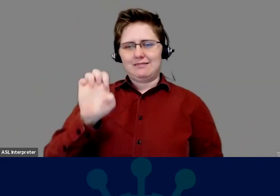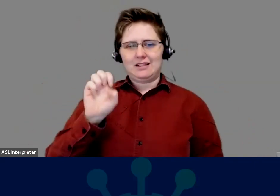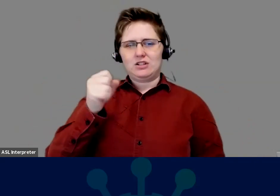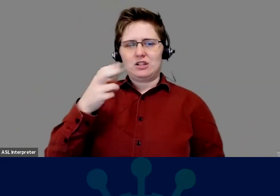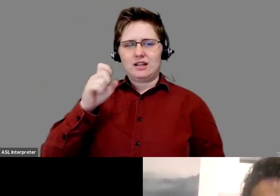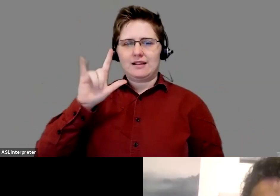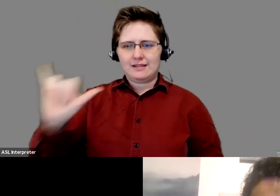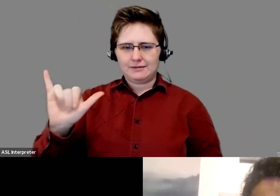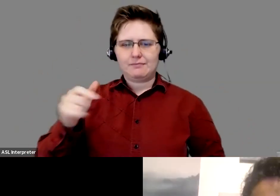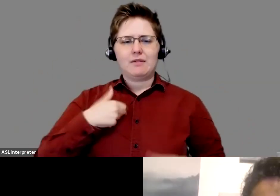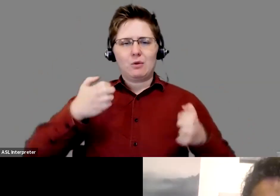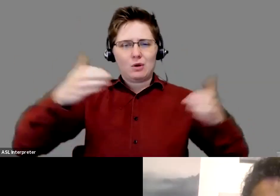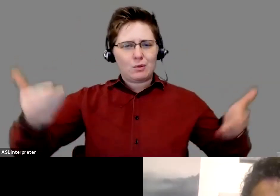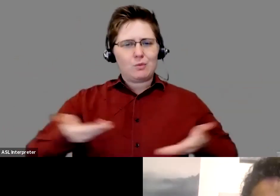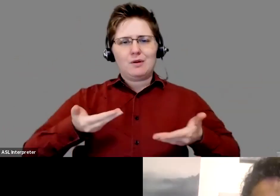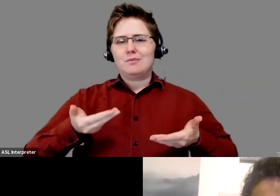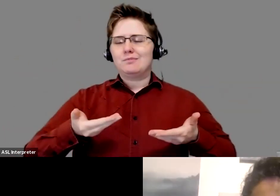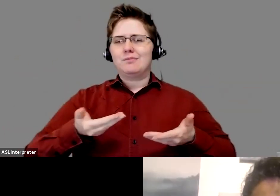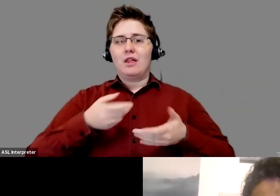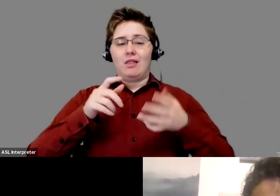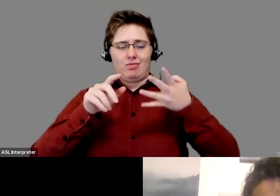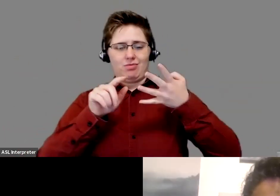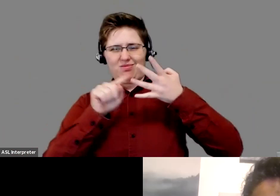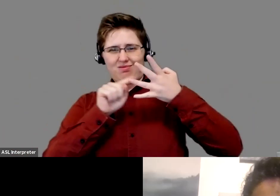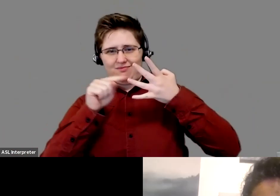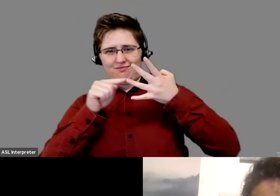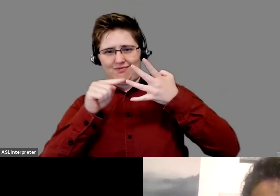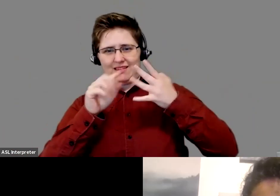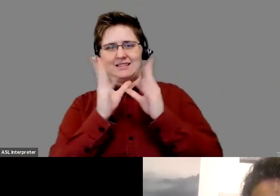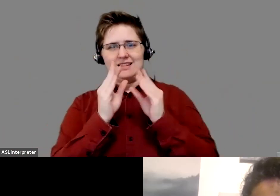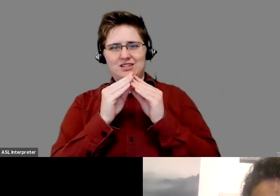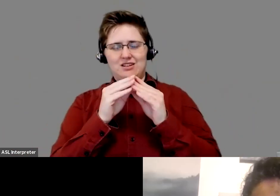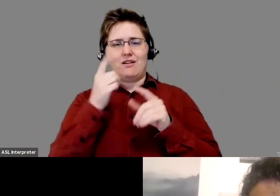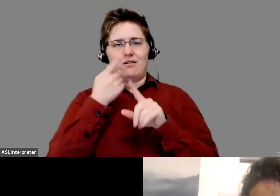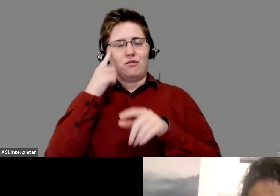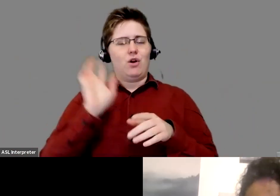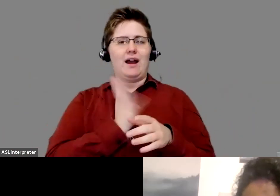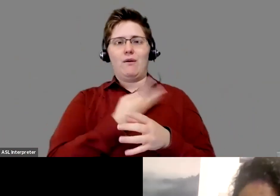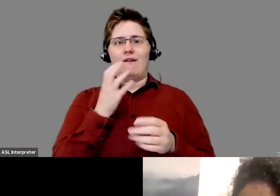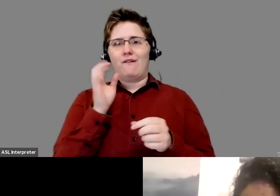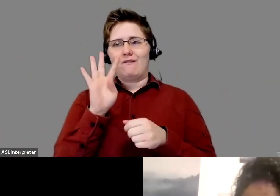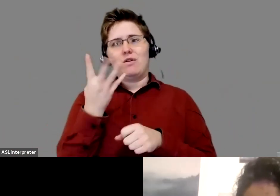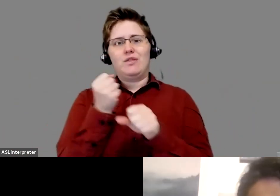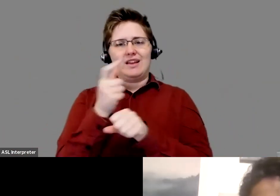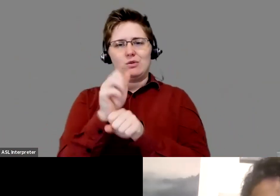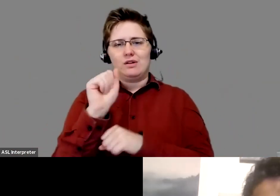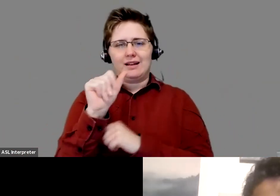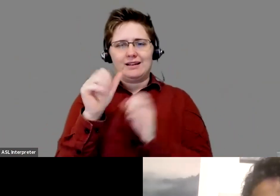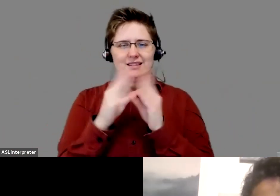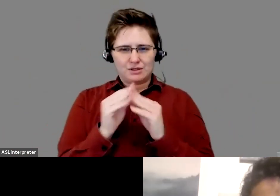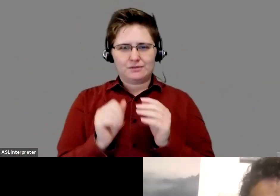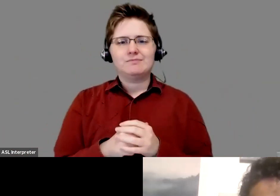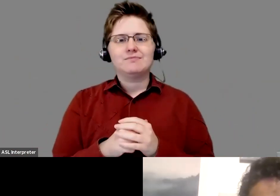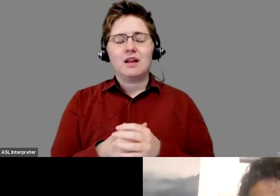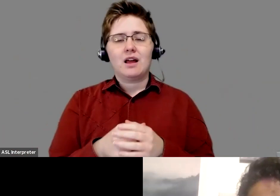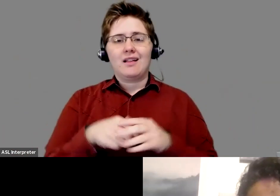I wanted to welcome you to the third of 4 sessions as part of our 4th annual ADA seminar. The ADA seminar